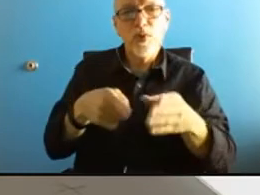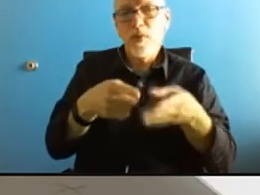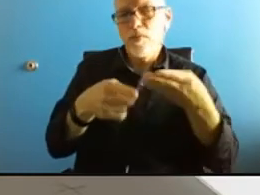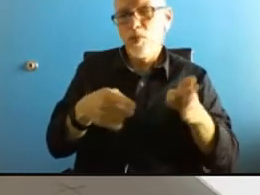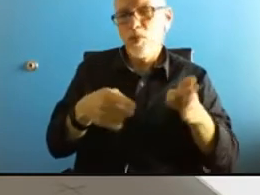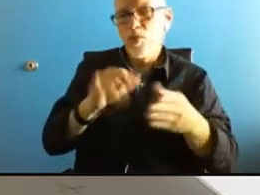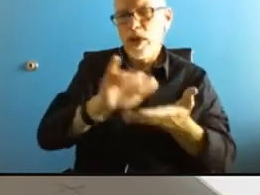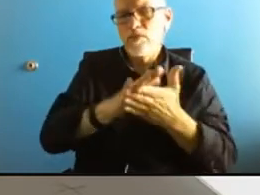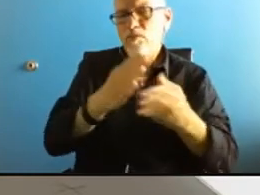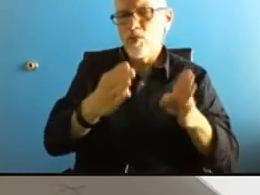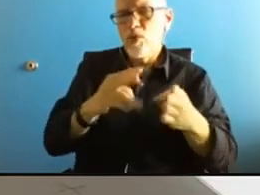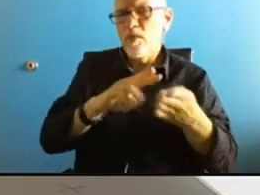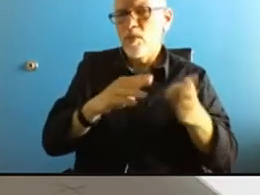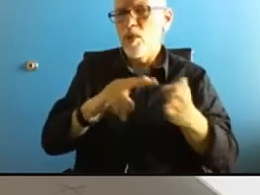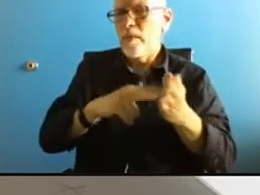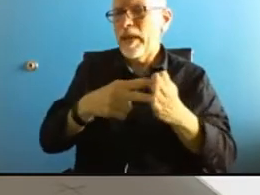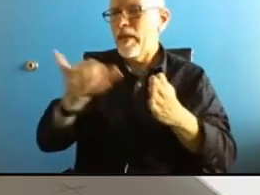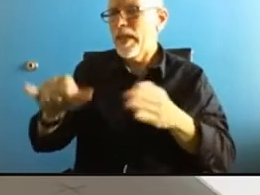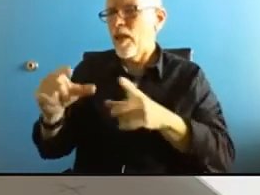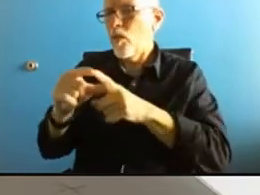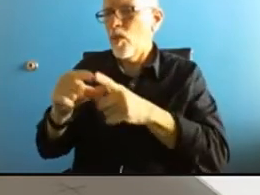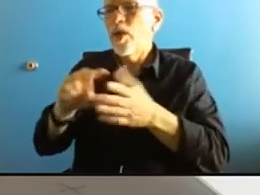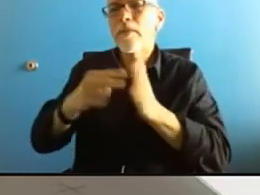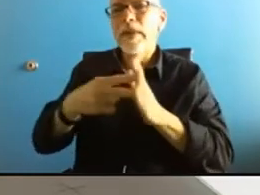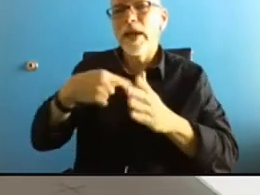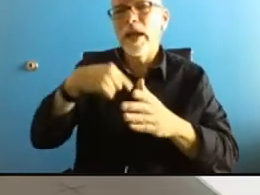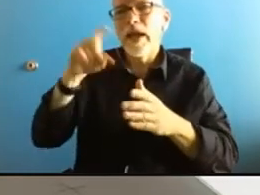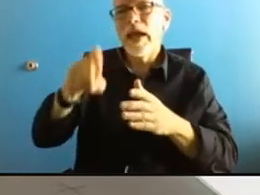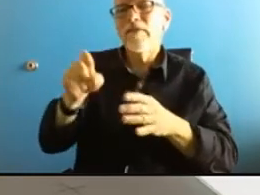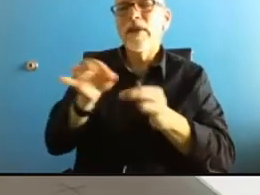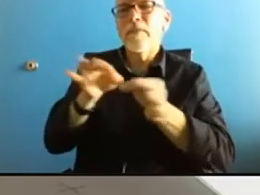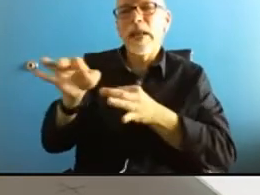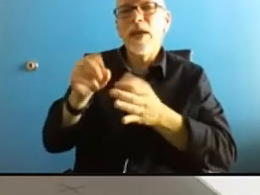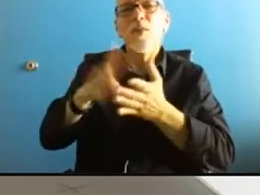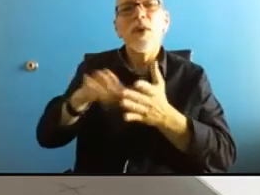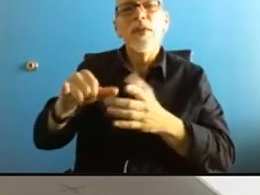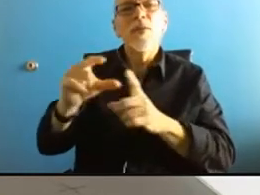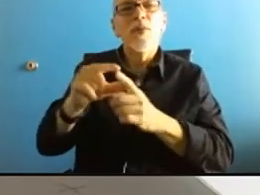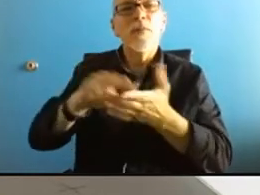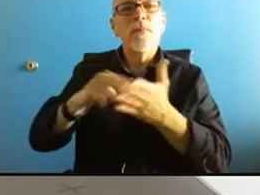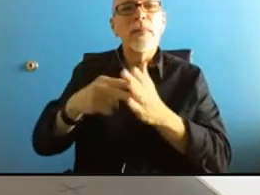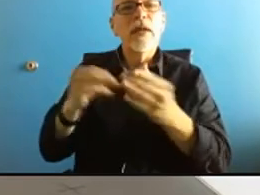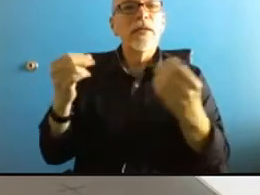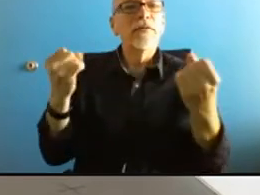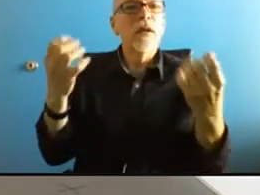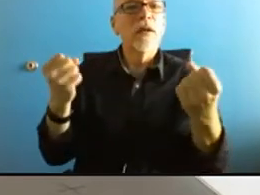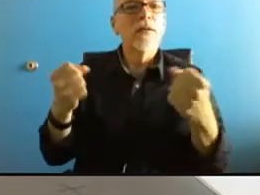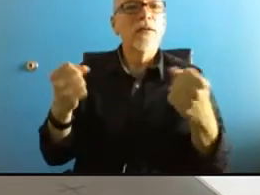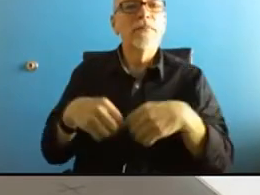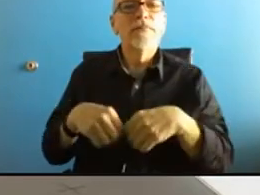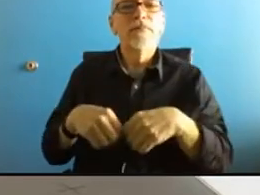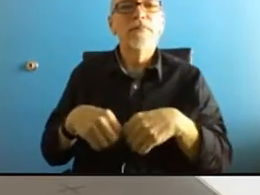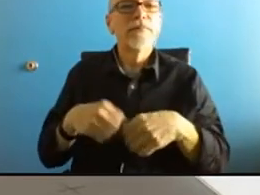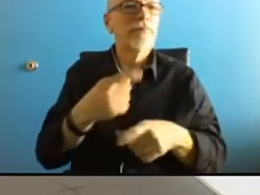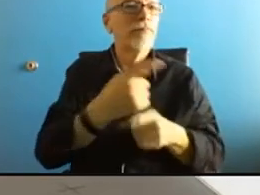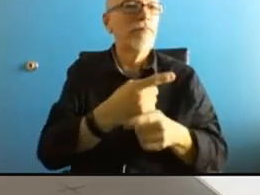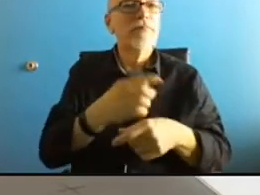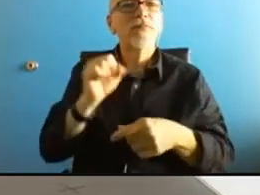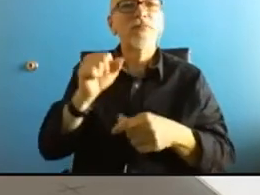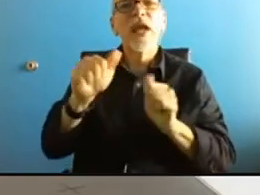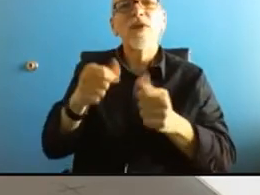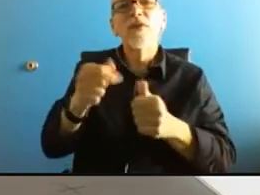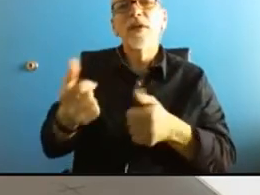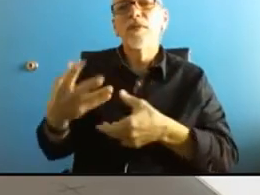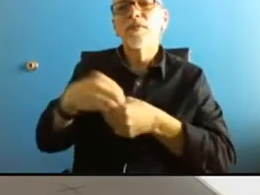this word. So now I have to be able to explain what that word is and sign it, right? So yes. A way to incorporate computer